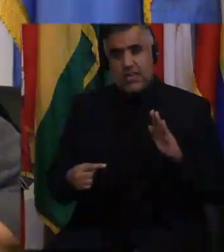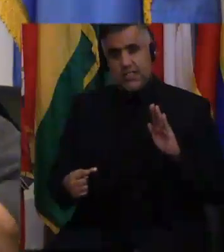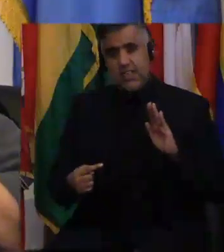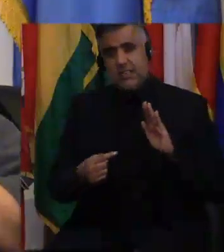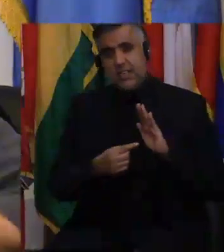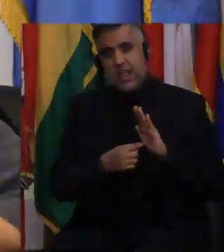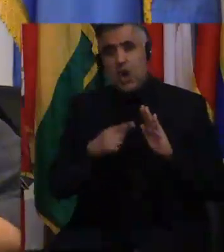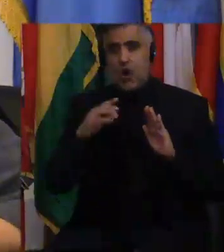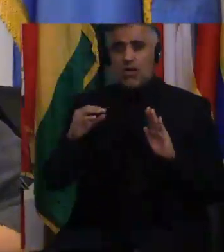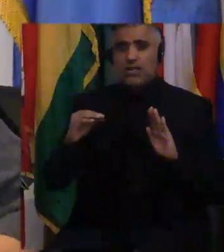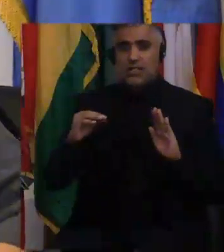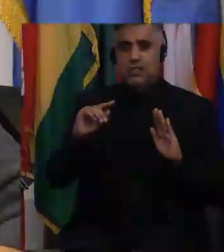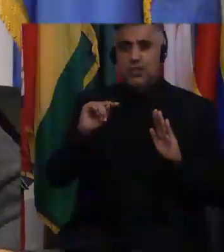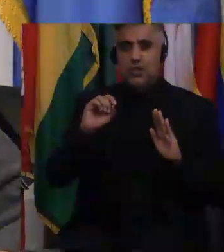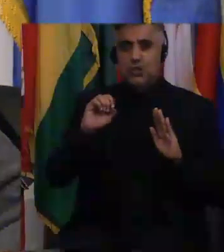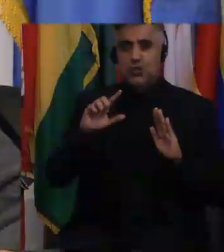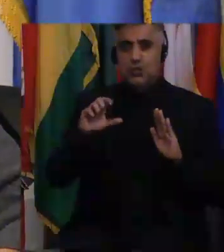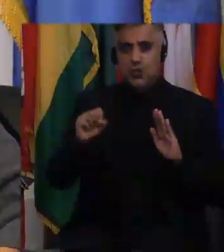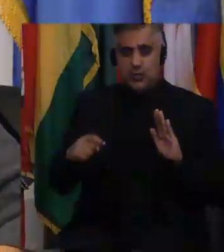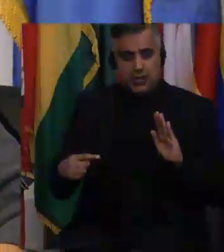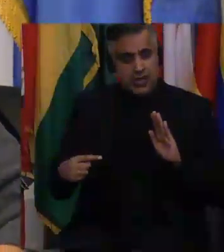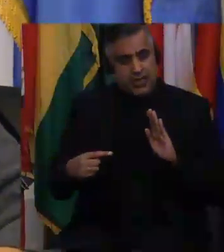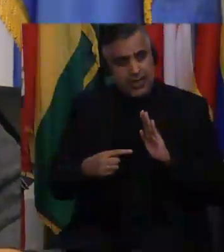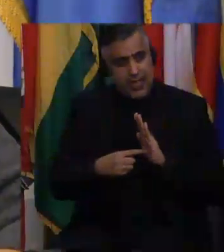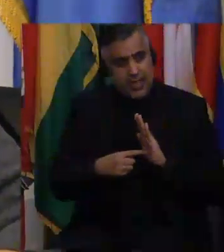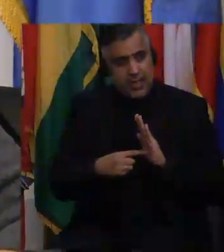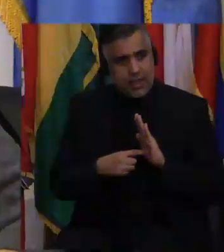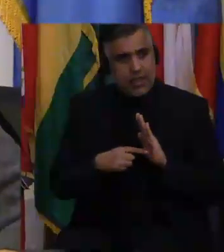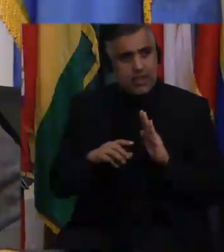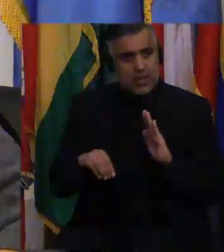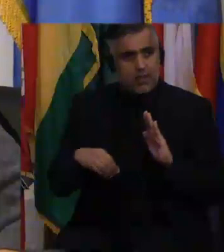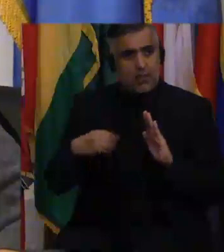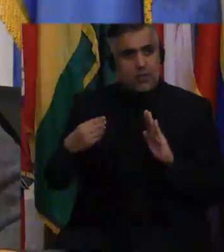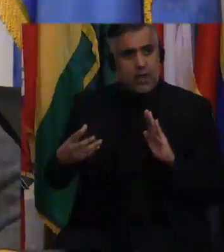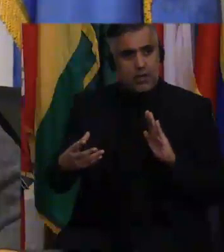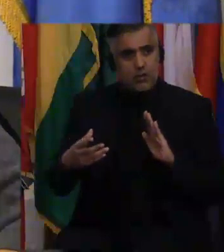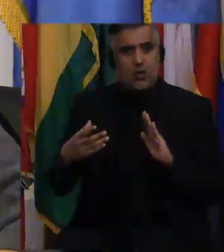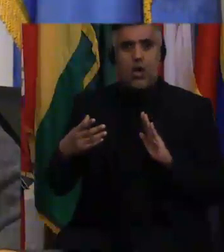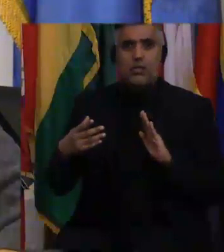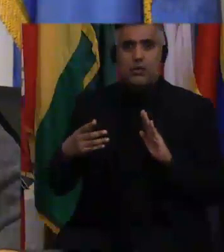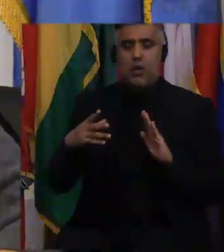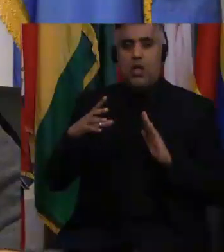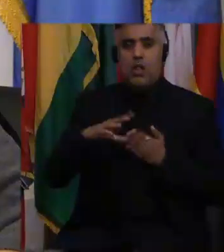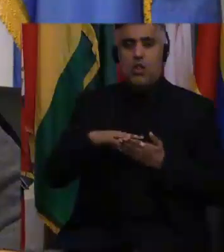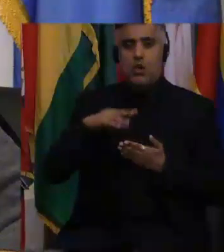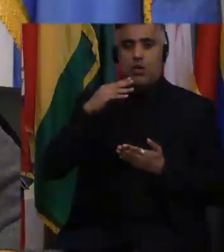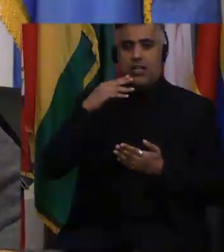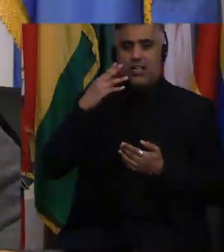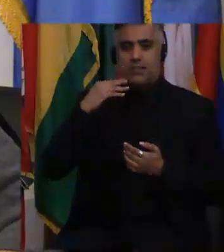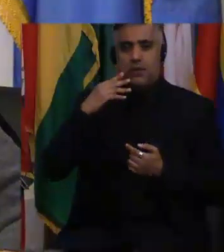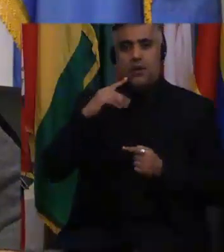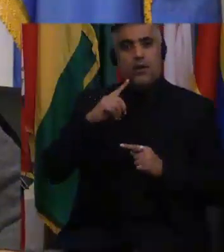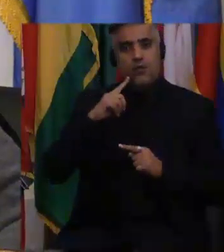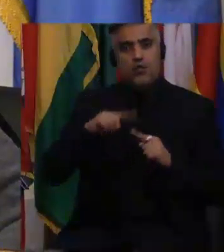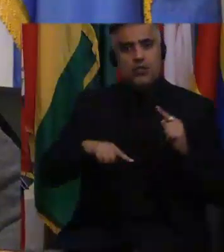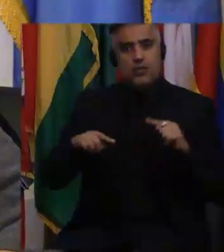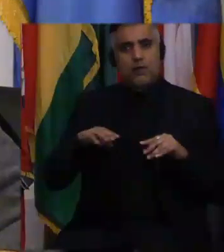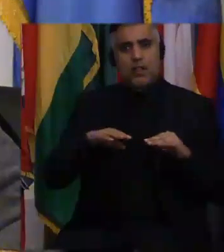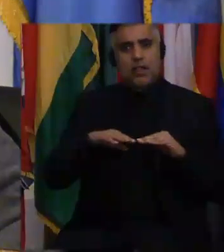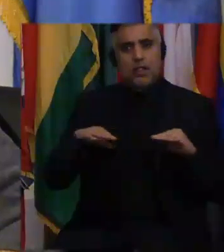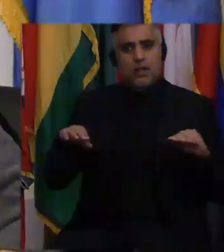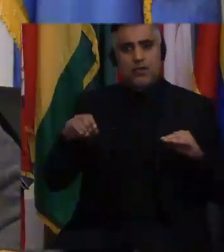are teaching tools. They are, and they provide a genuine learning experience for different levels